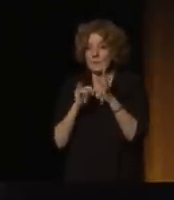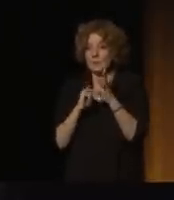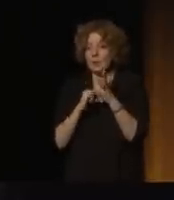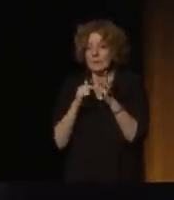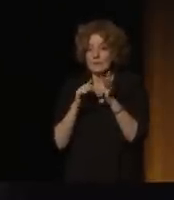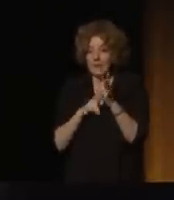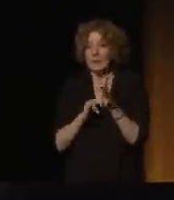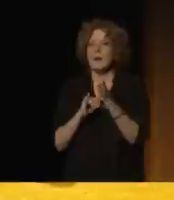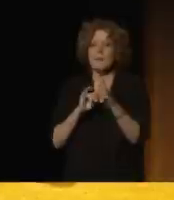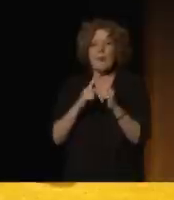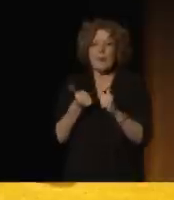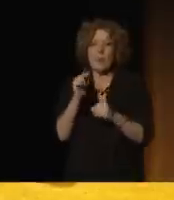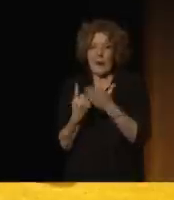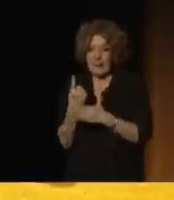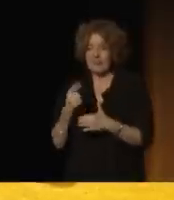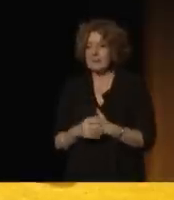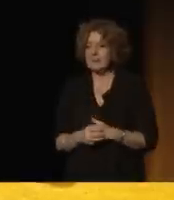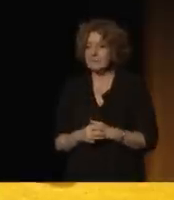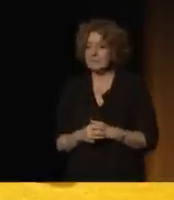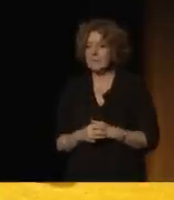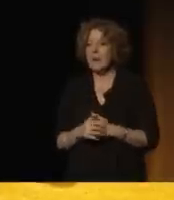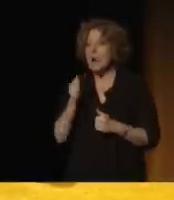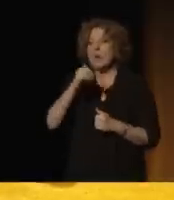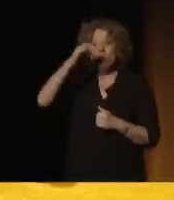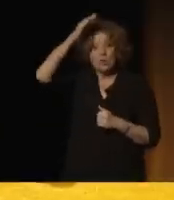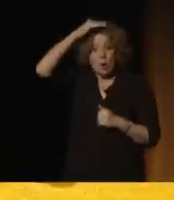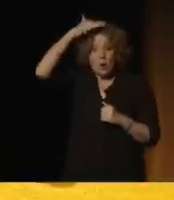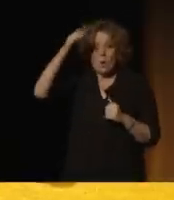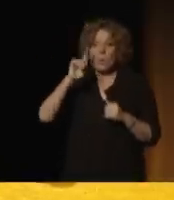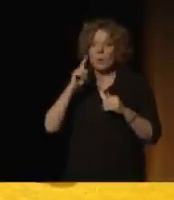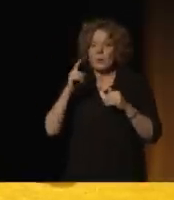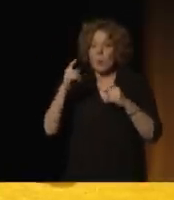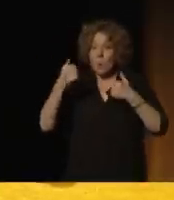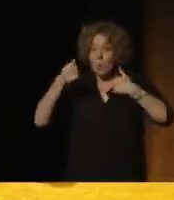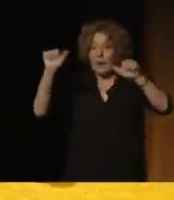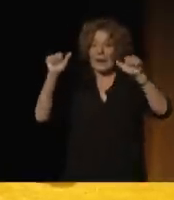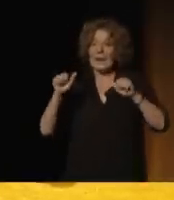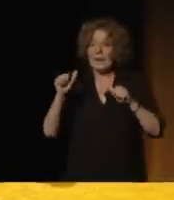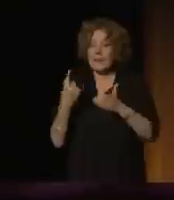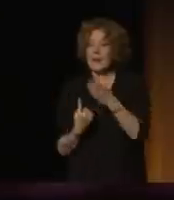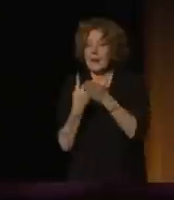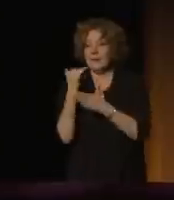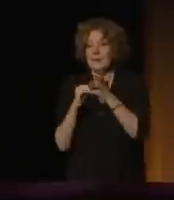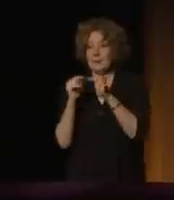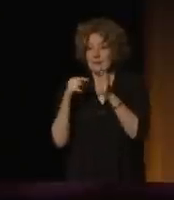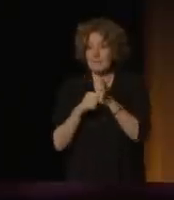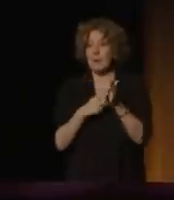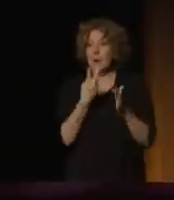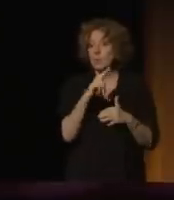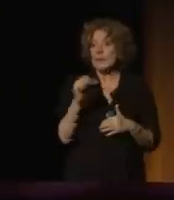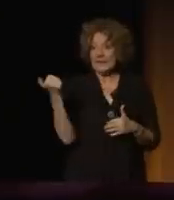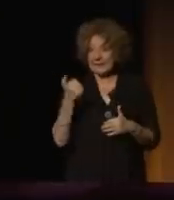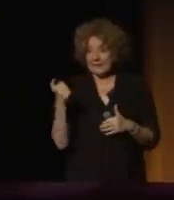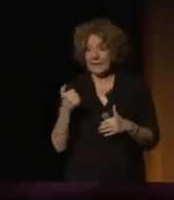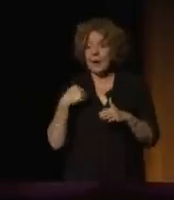what happened. So, but when I knew Donald Trump was going to win the election, happened in September of 2016, I